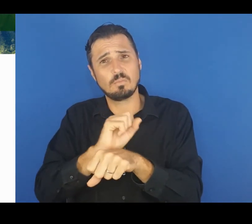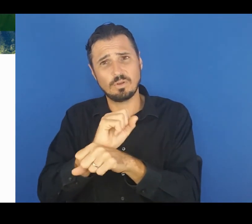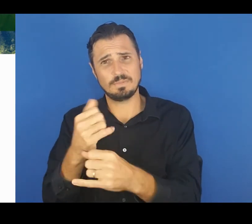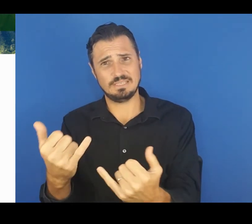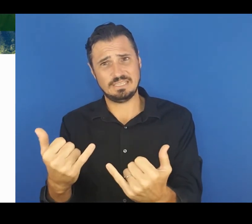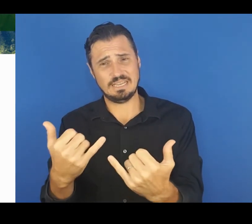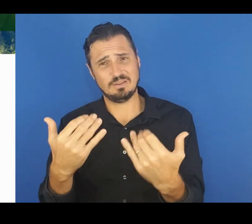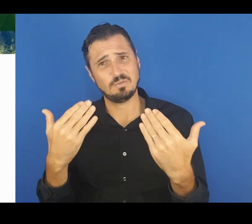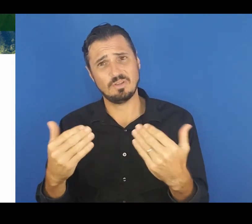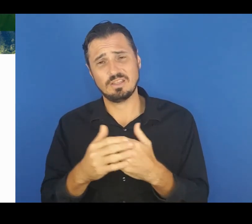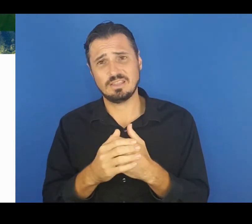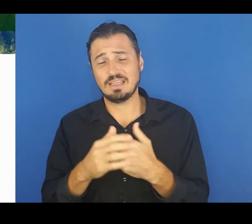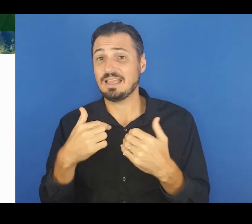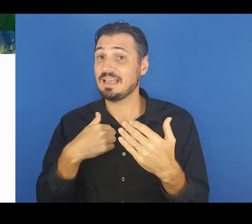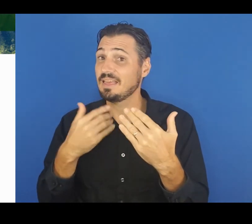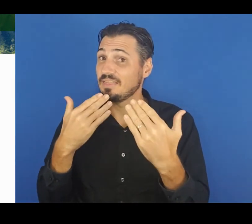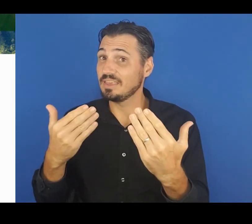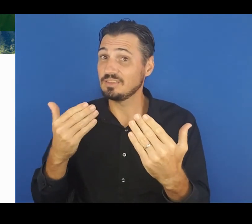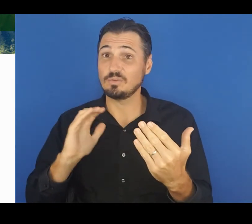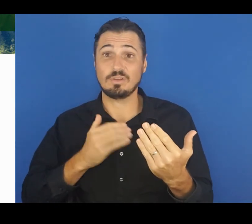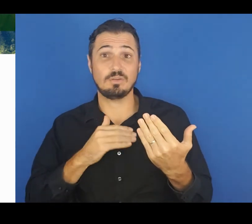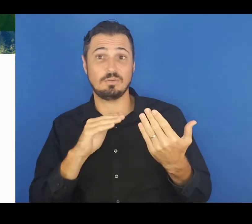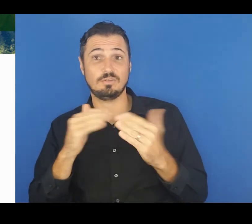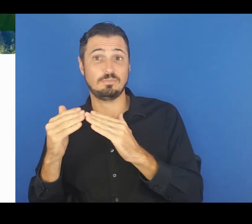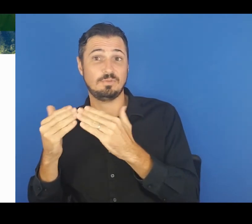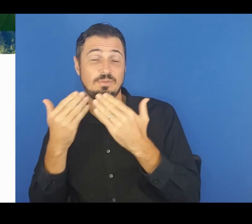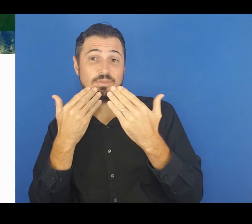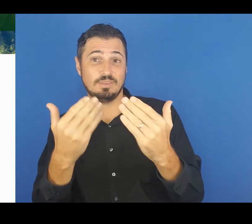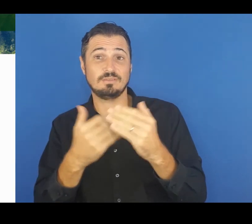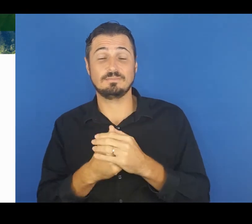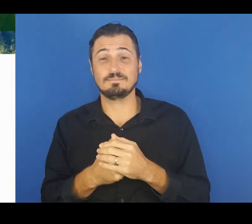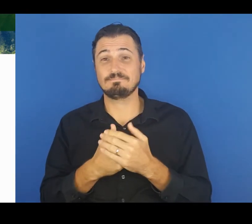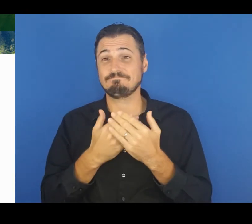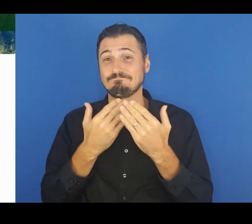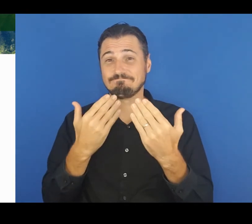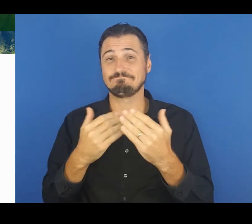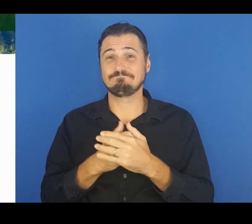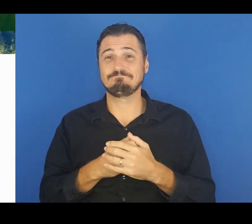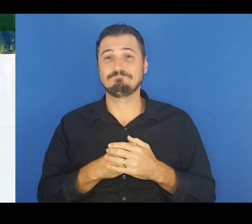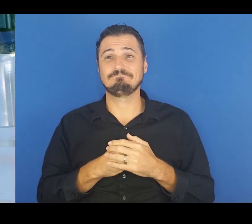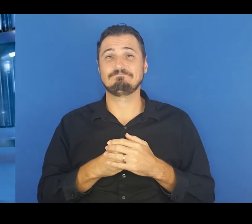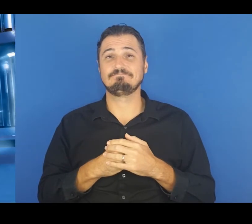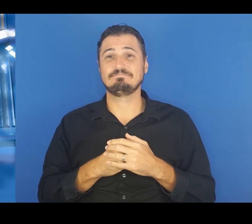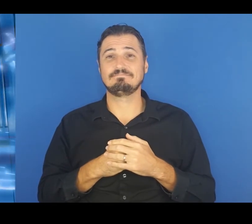appointment today. I thank you, and our community thanks you. Mahalo.